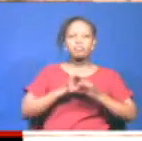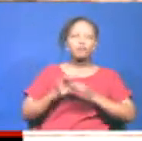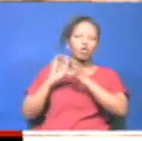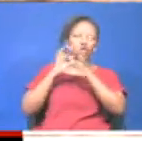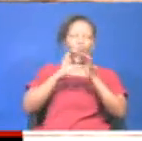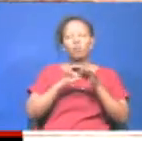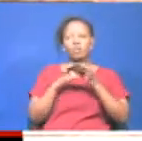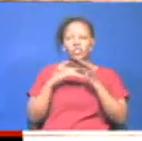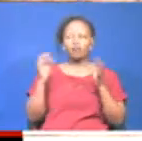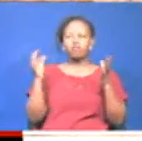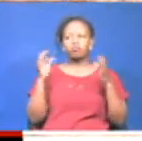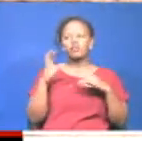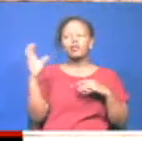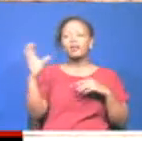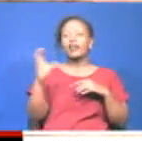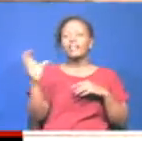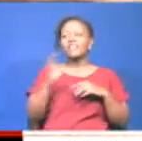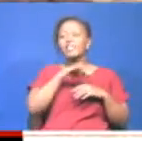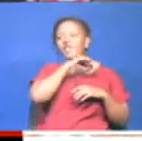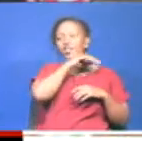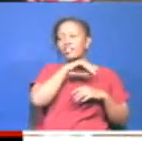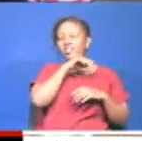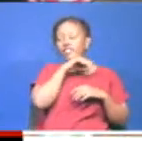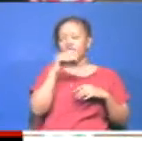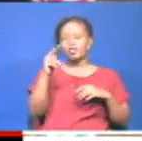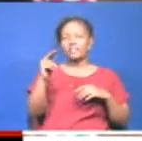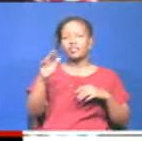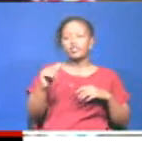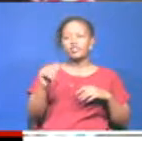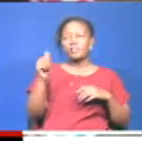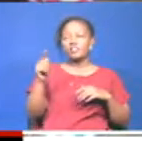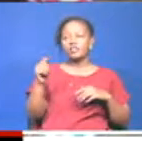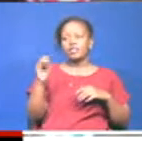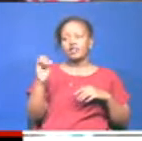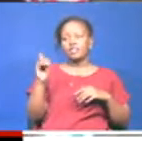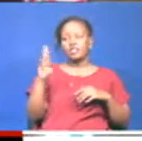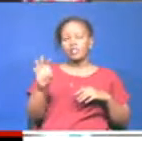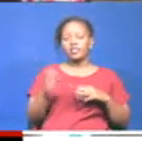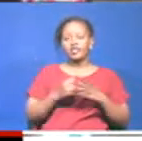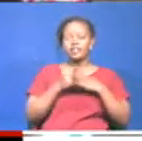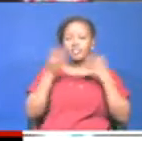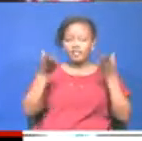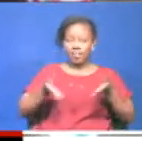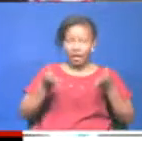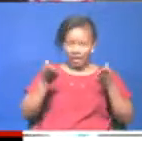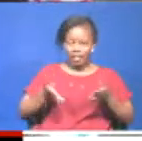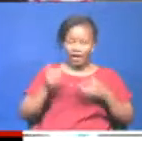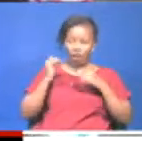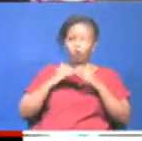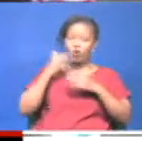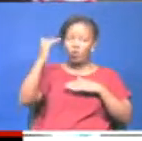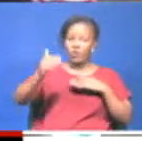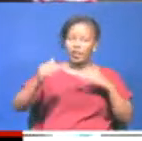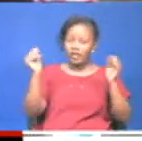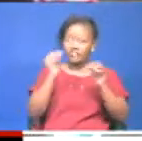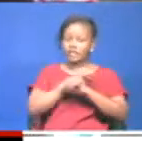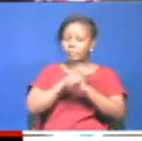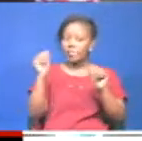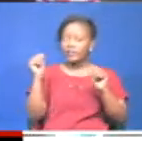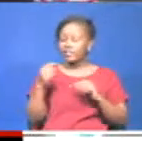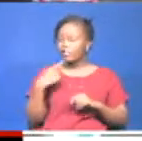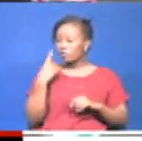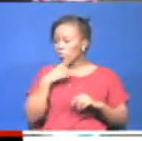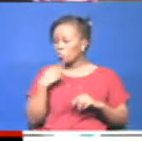Raila Odinga in Nyatike constituency. For now, the next president of the Republic of Kenya is none other than